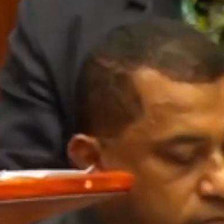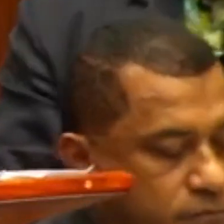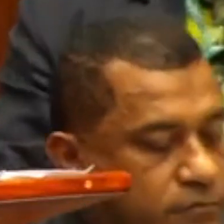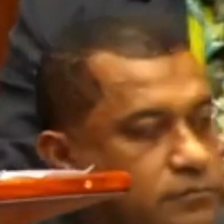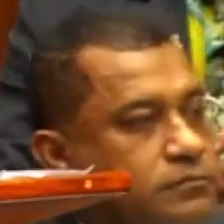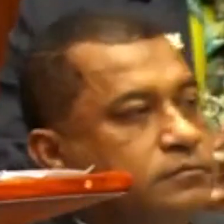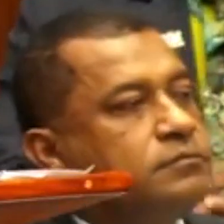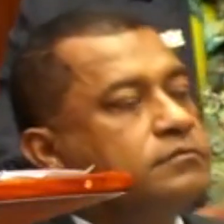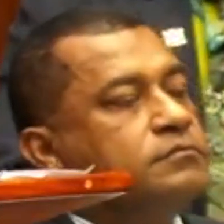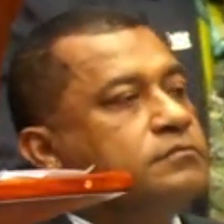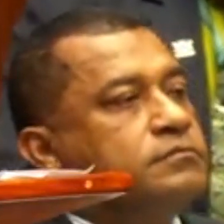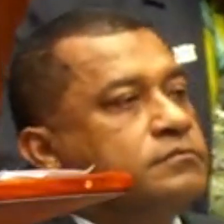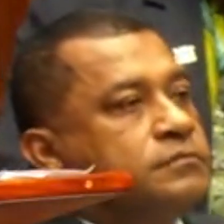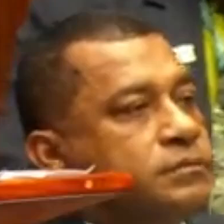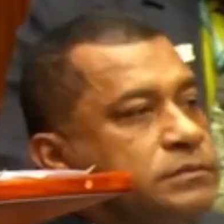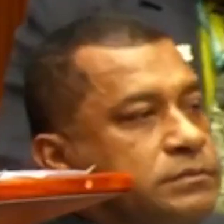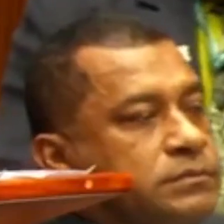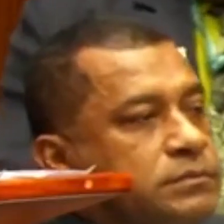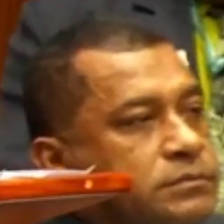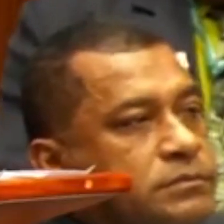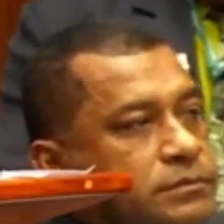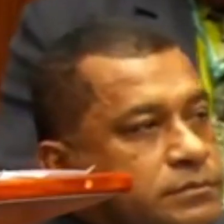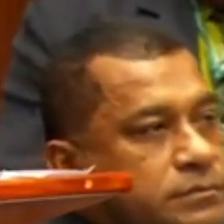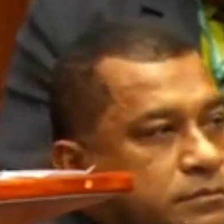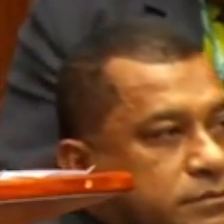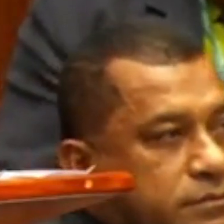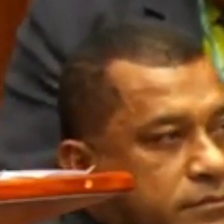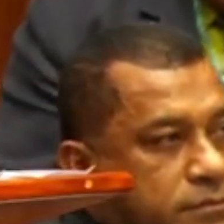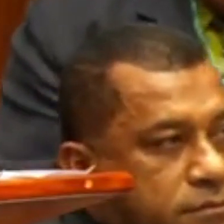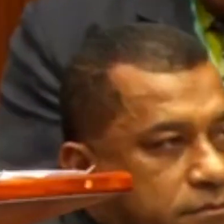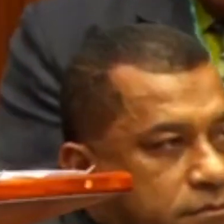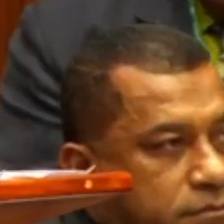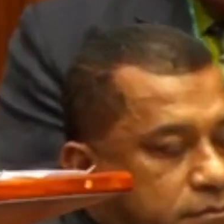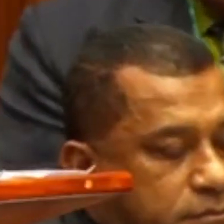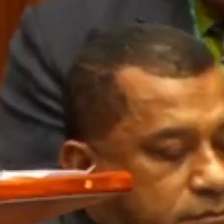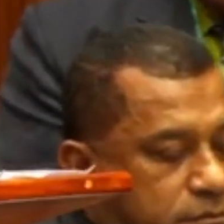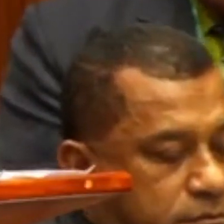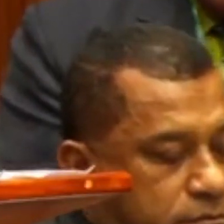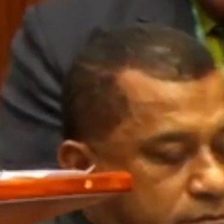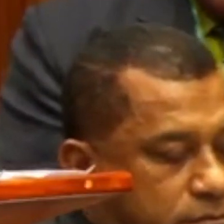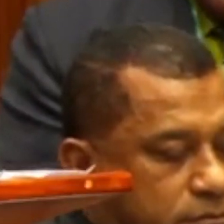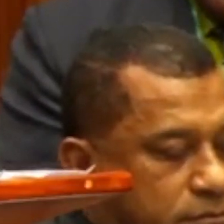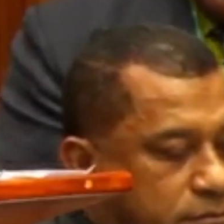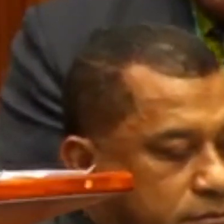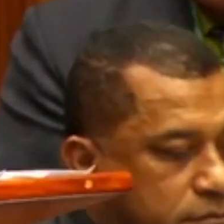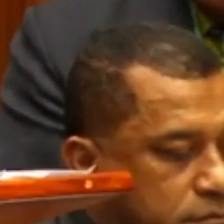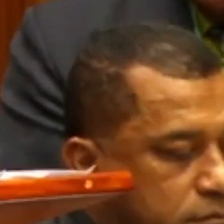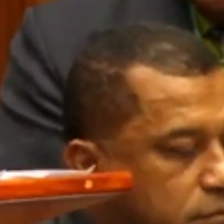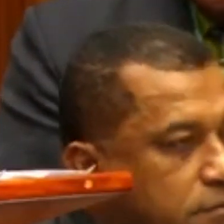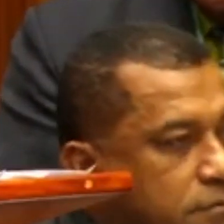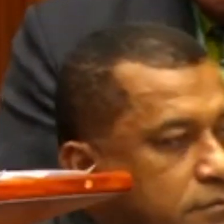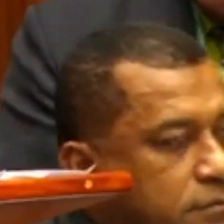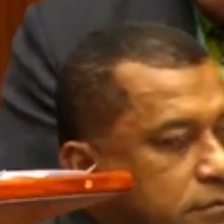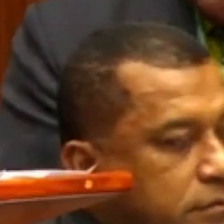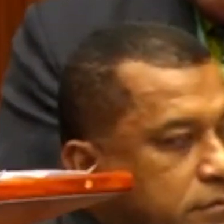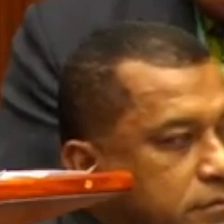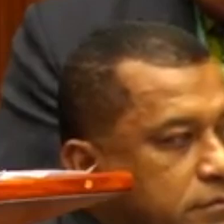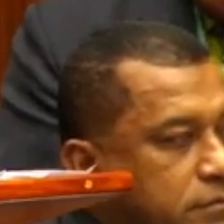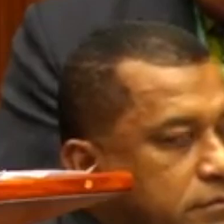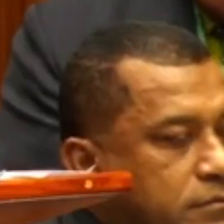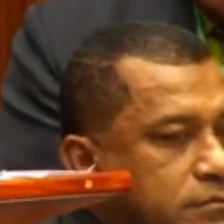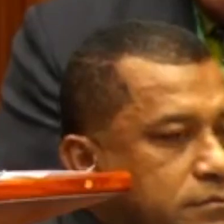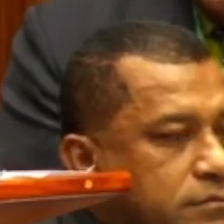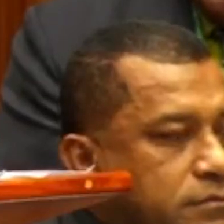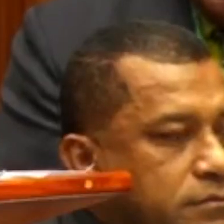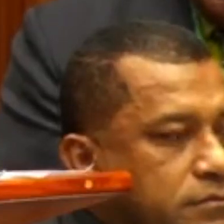and opportunity. It directly addresses the critical need for sustainable job creation, skills development,